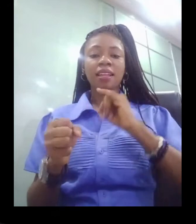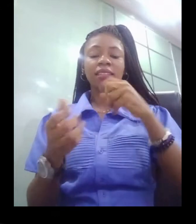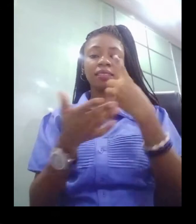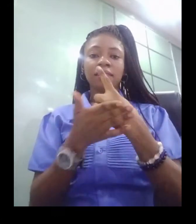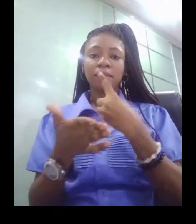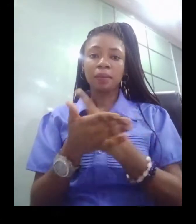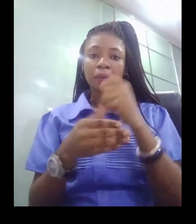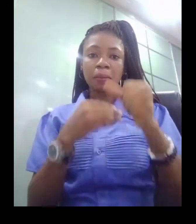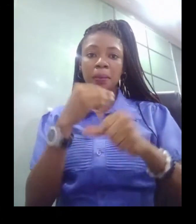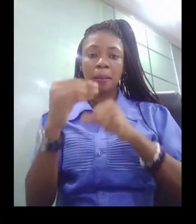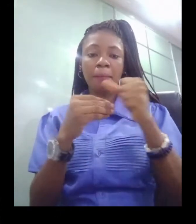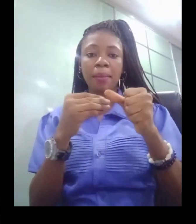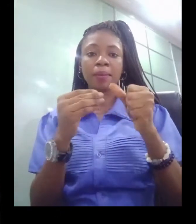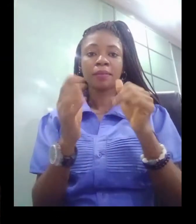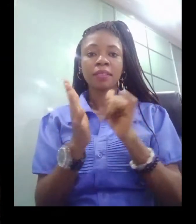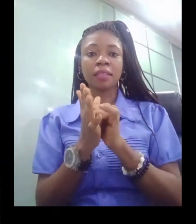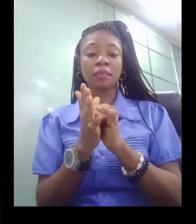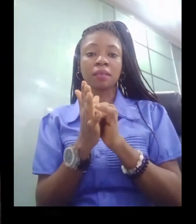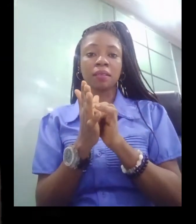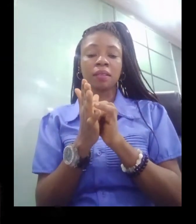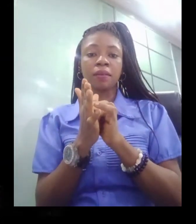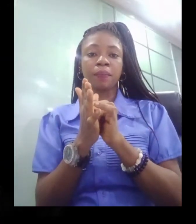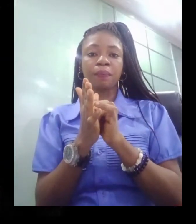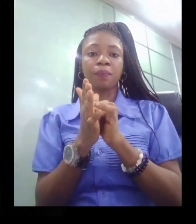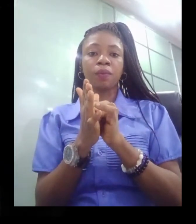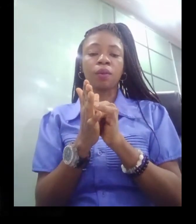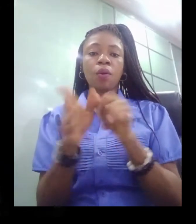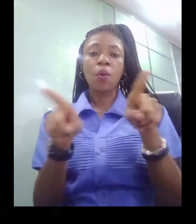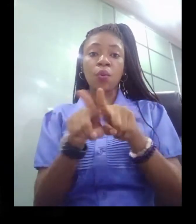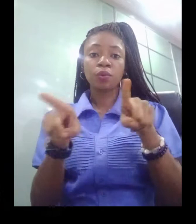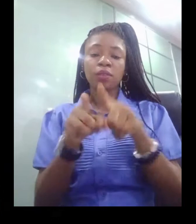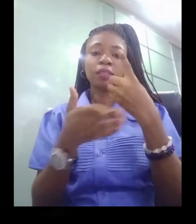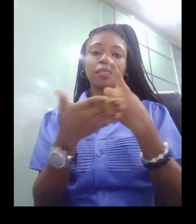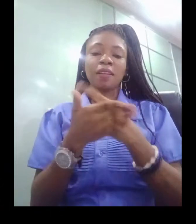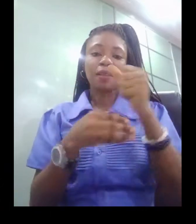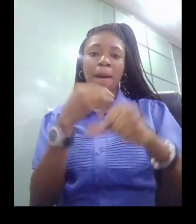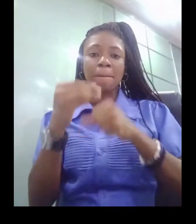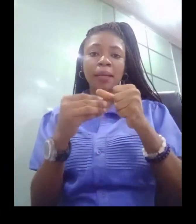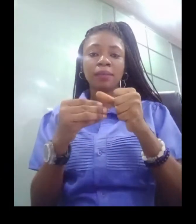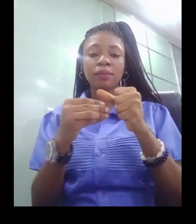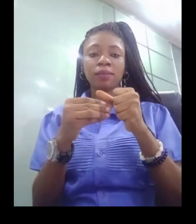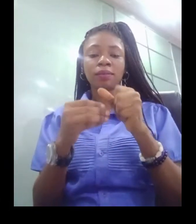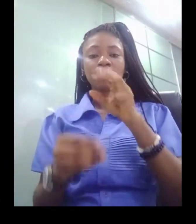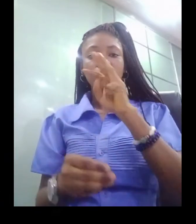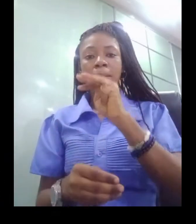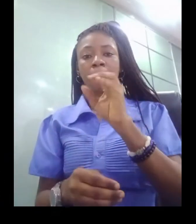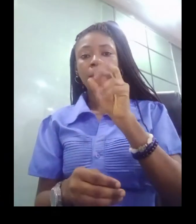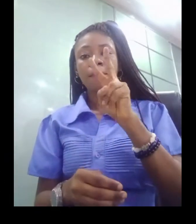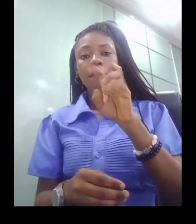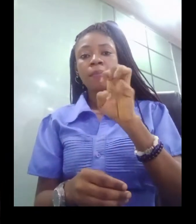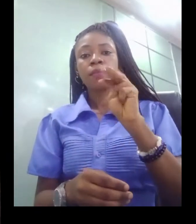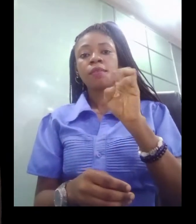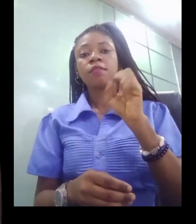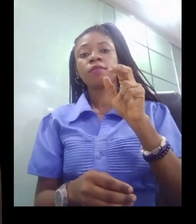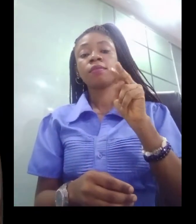signs, and also a little bit of the movements. I might be bringing some of